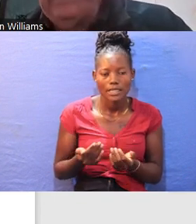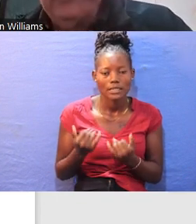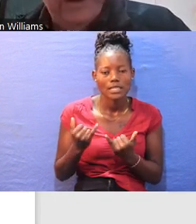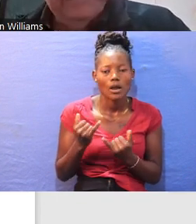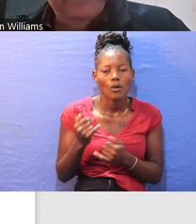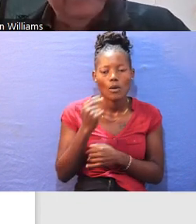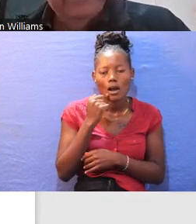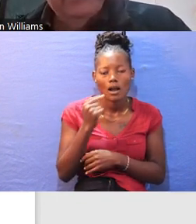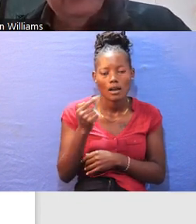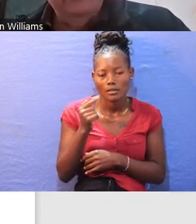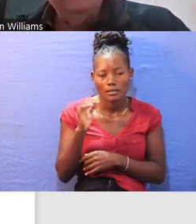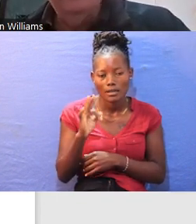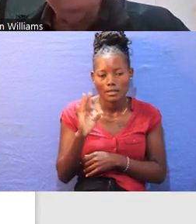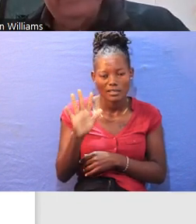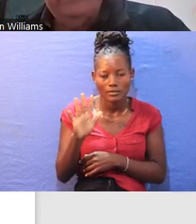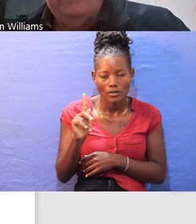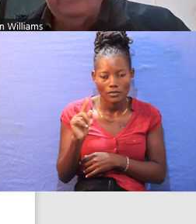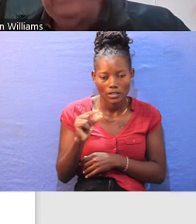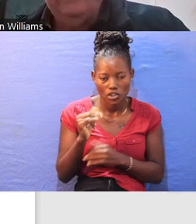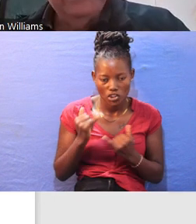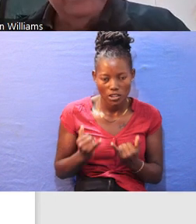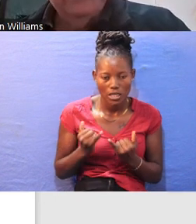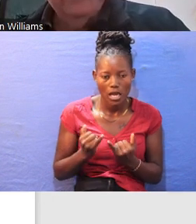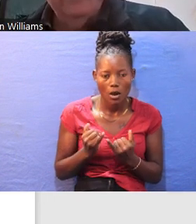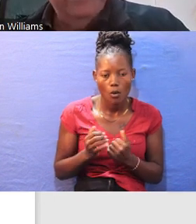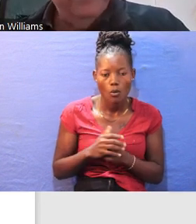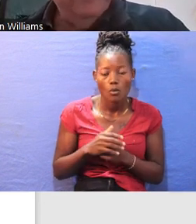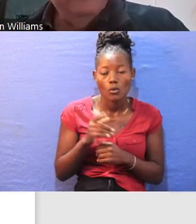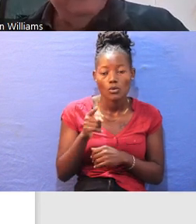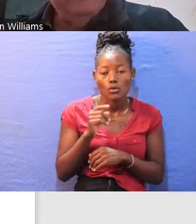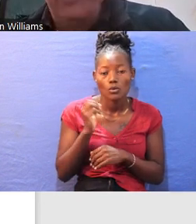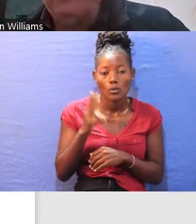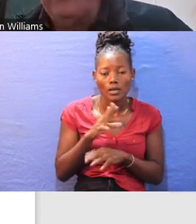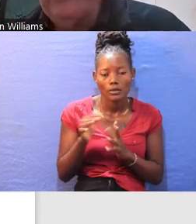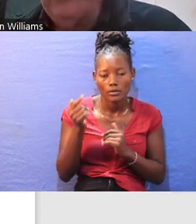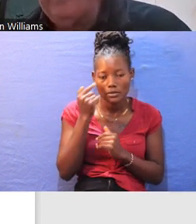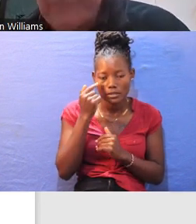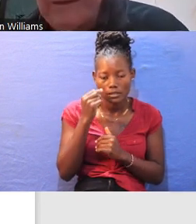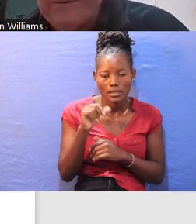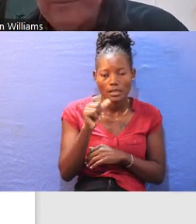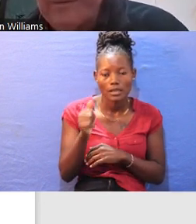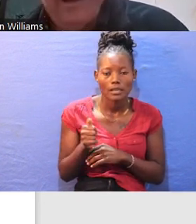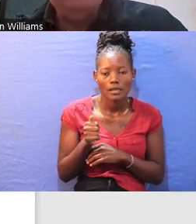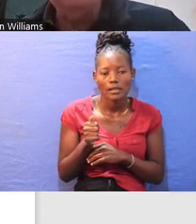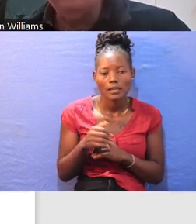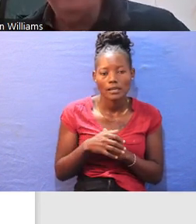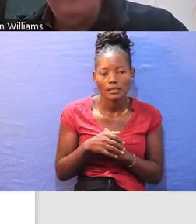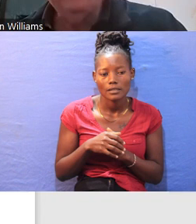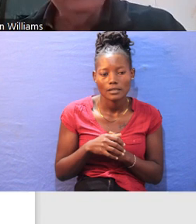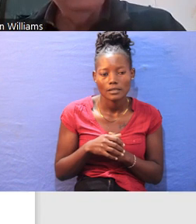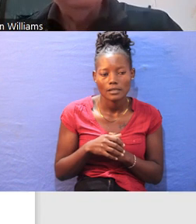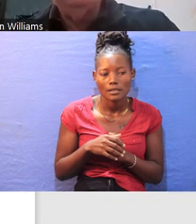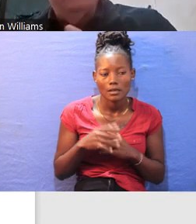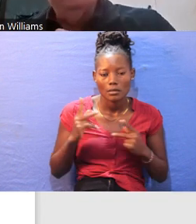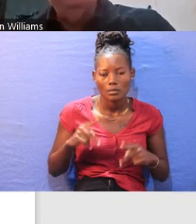135 kilos right now. You will not see any soccer players that look like me. I've got too much